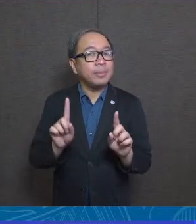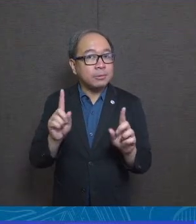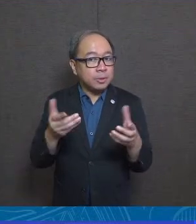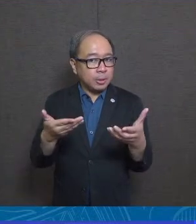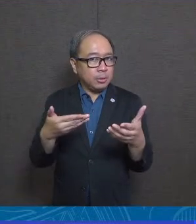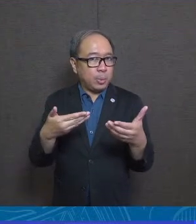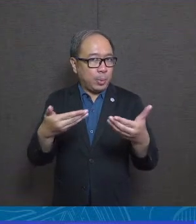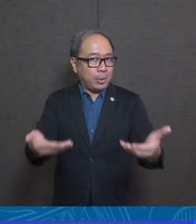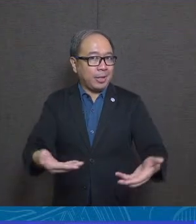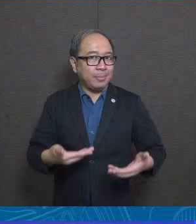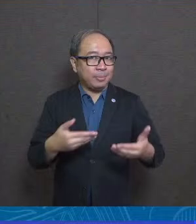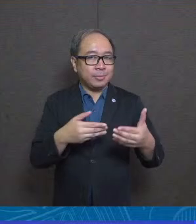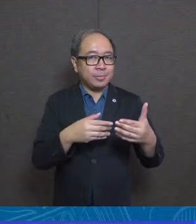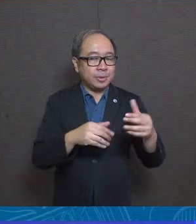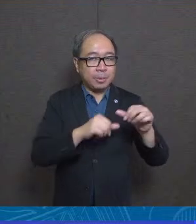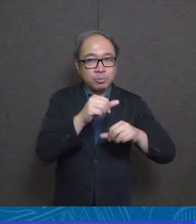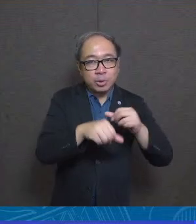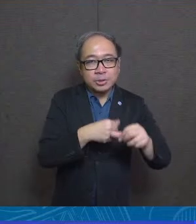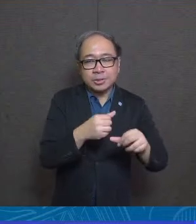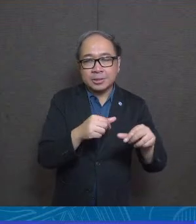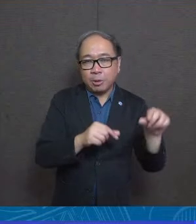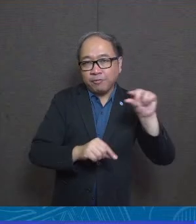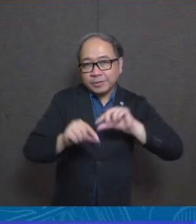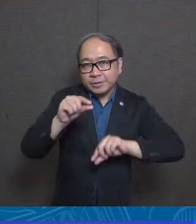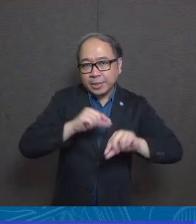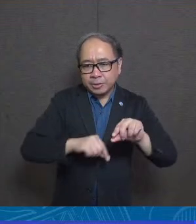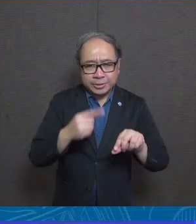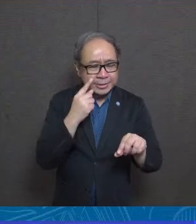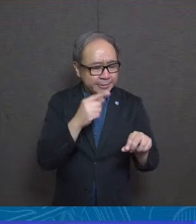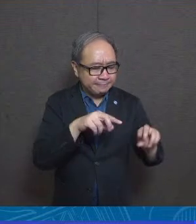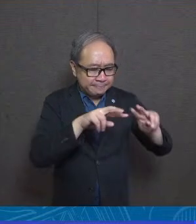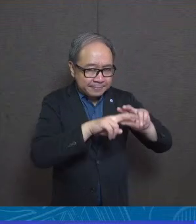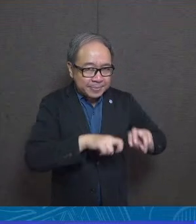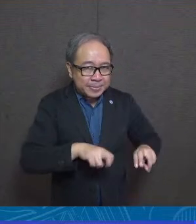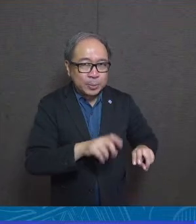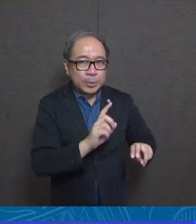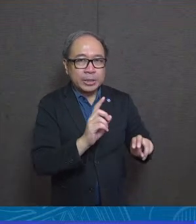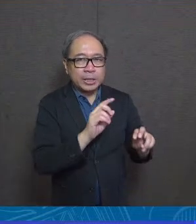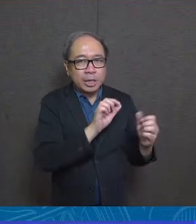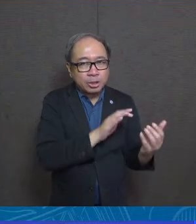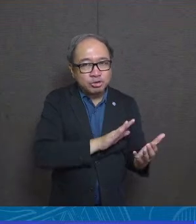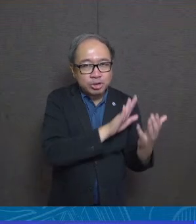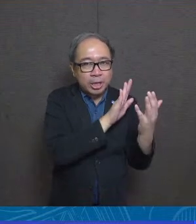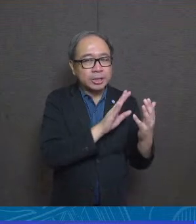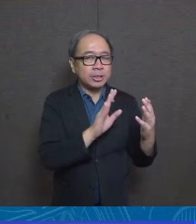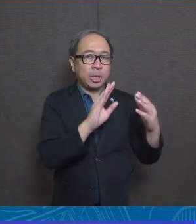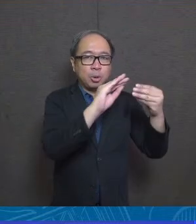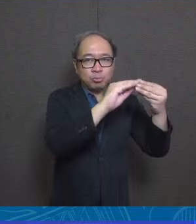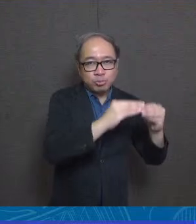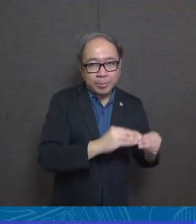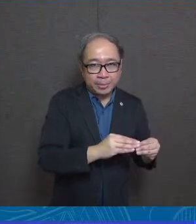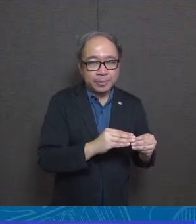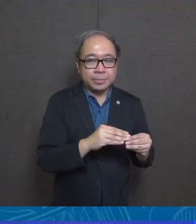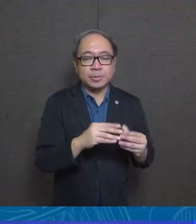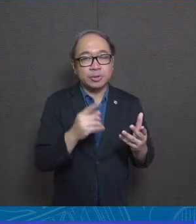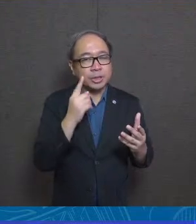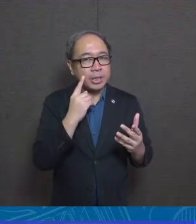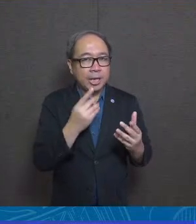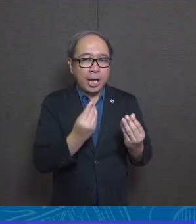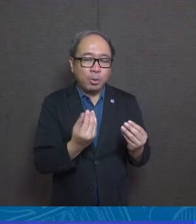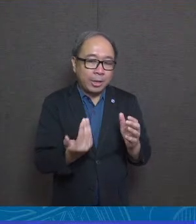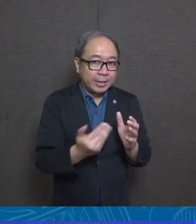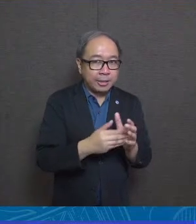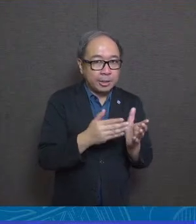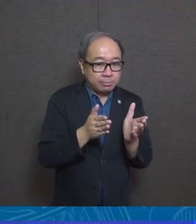science from identifying the problems by contribution of the society, designing and co-designing the process of